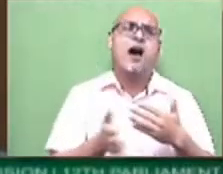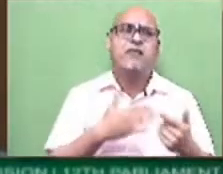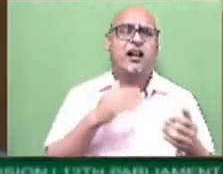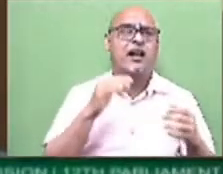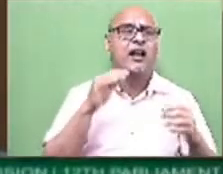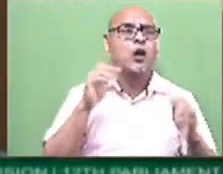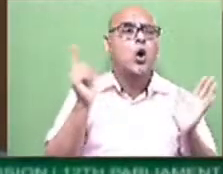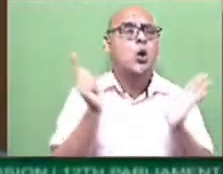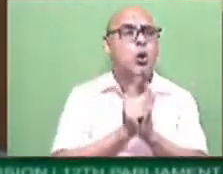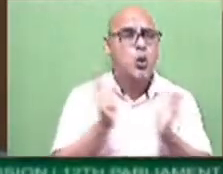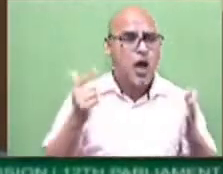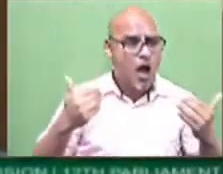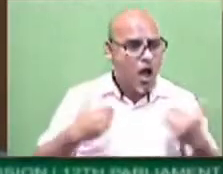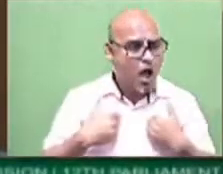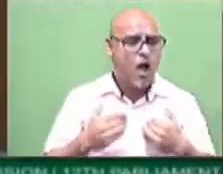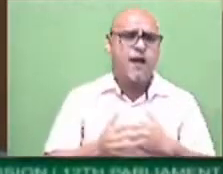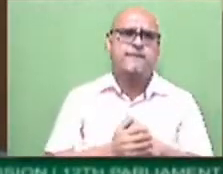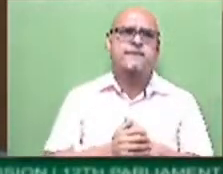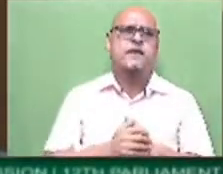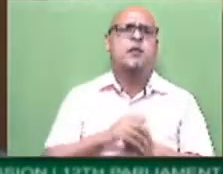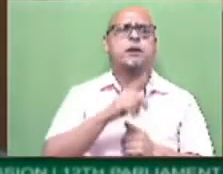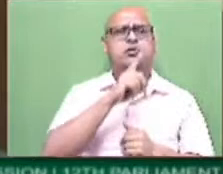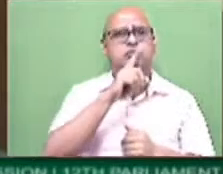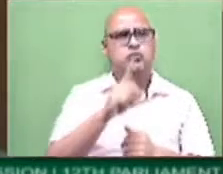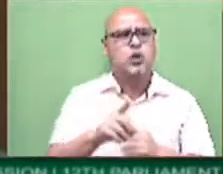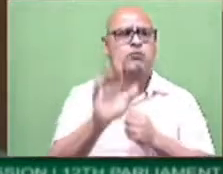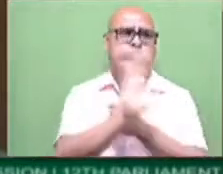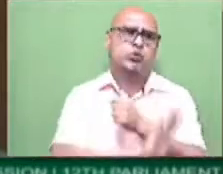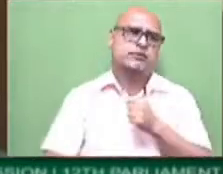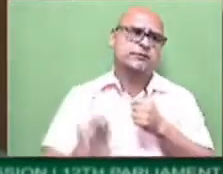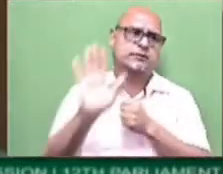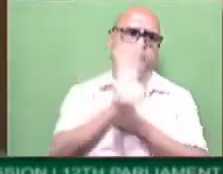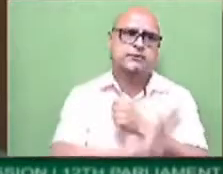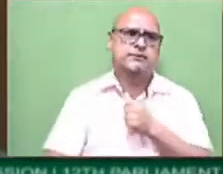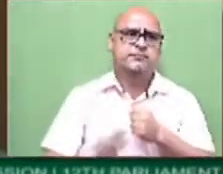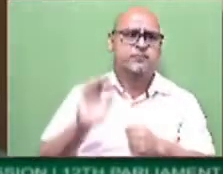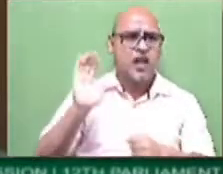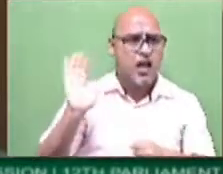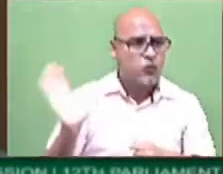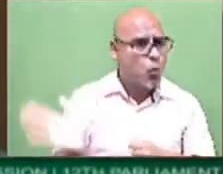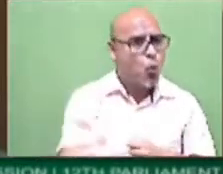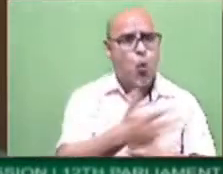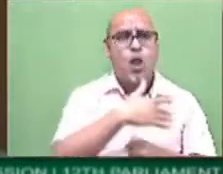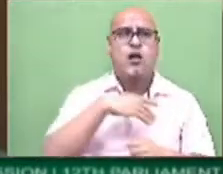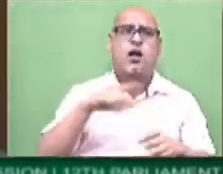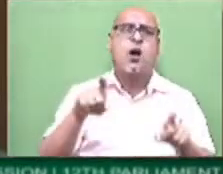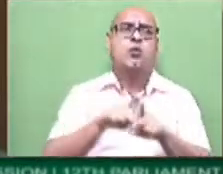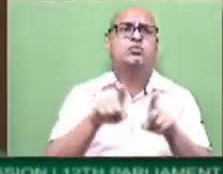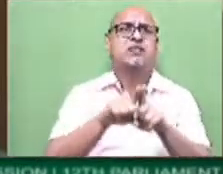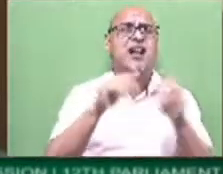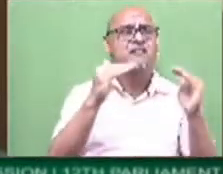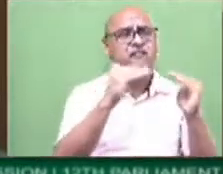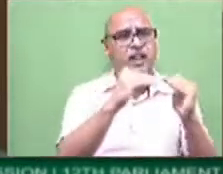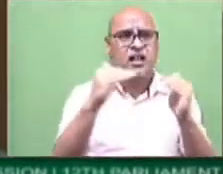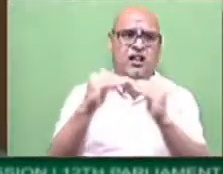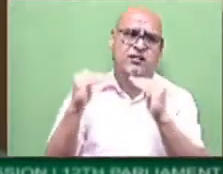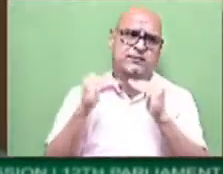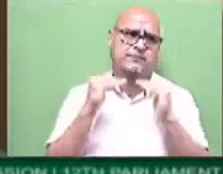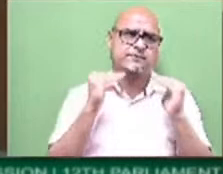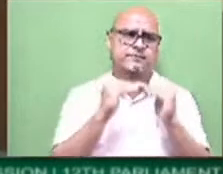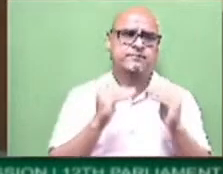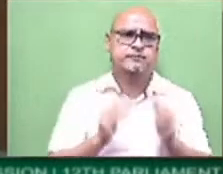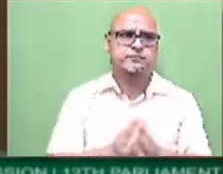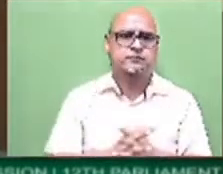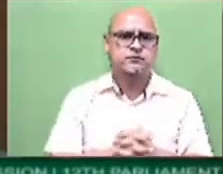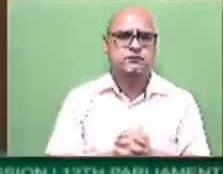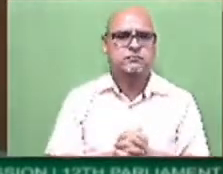protect those who need to be protected, and that it is fair and equitable. I will just make a few points,